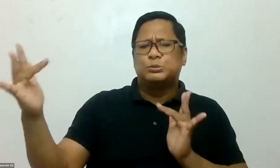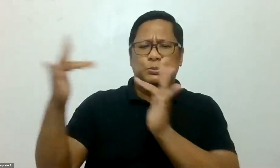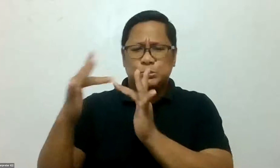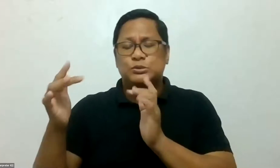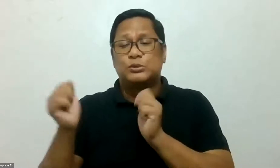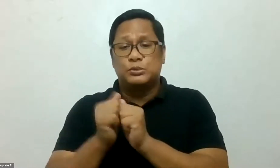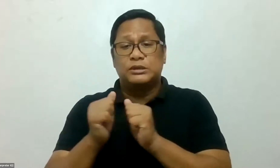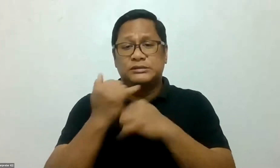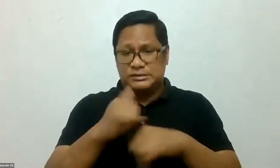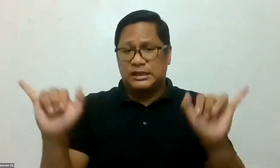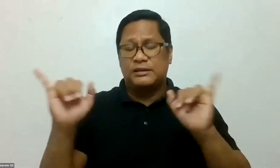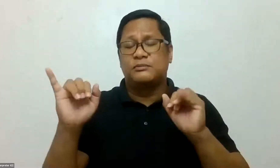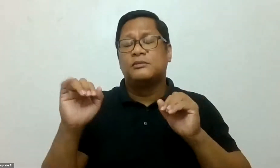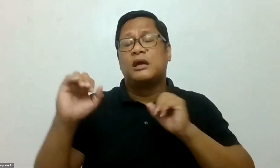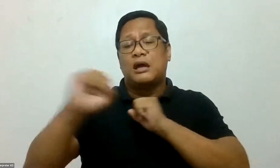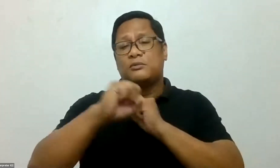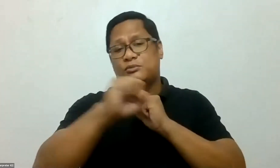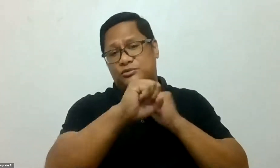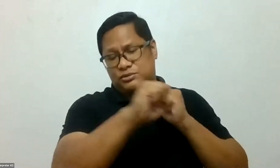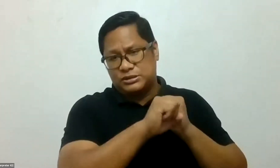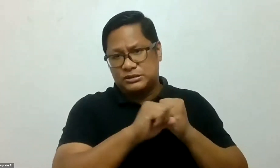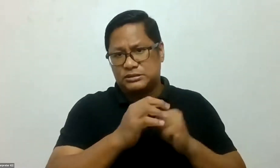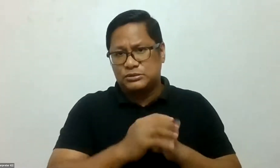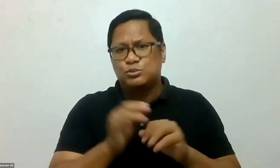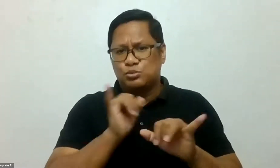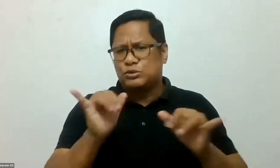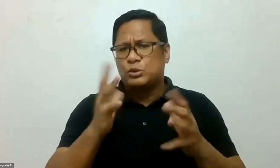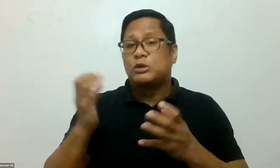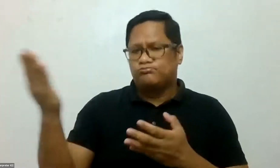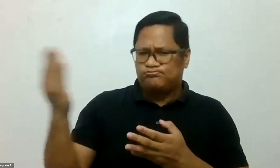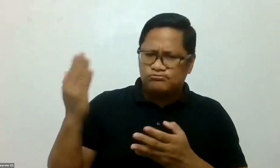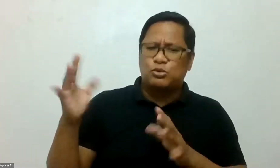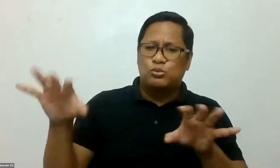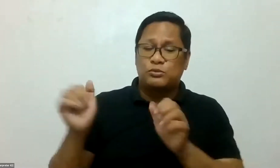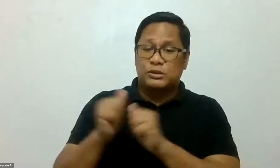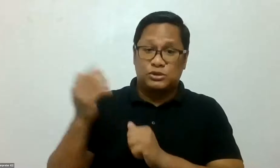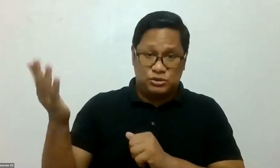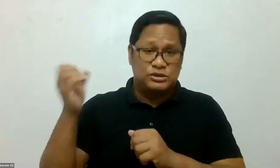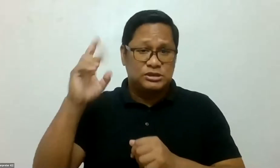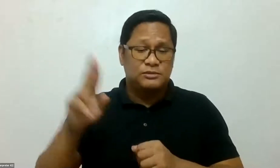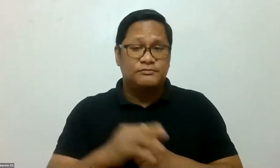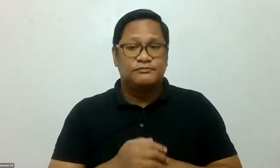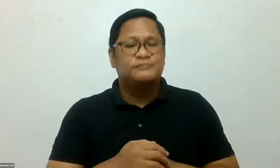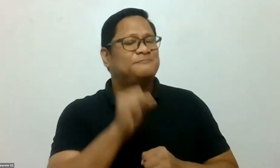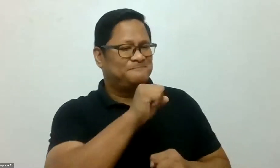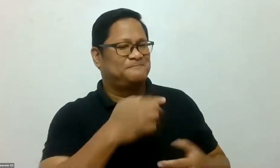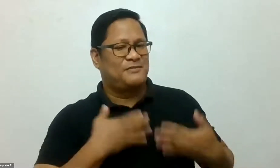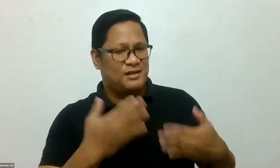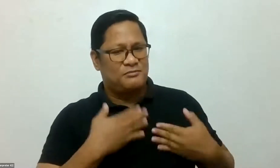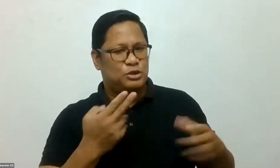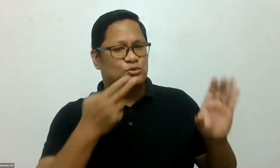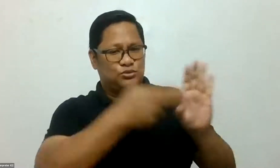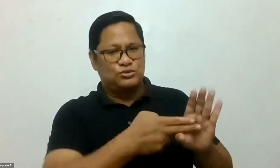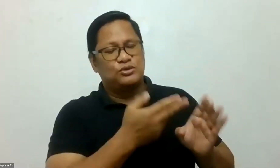common advocacies that we'd like to work with you with. Thank you very much, sir. I will be very happy to join